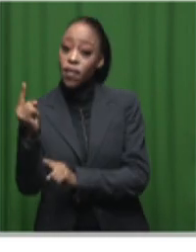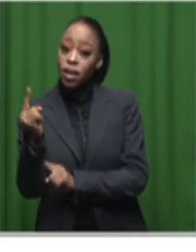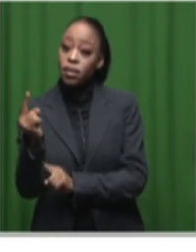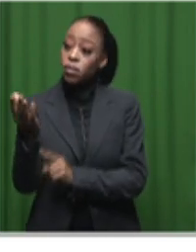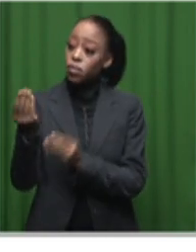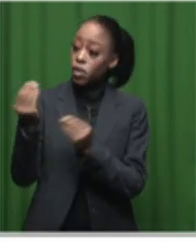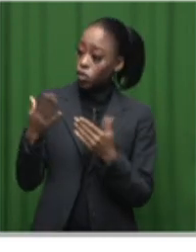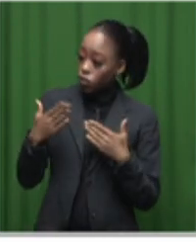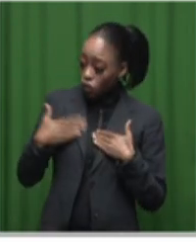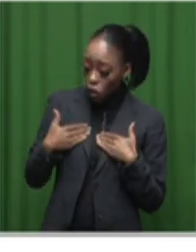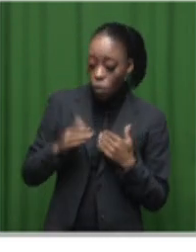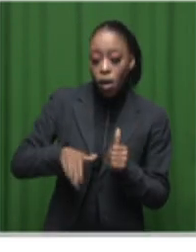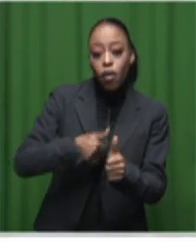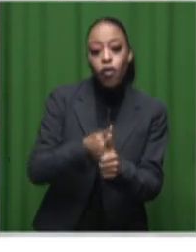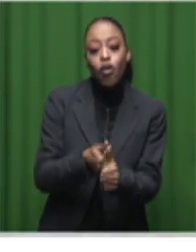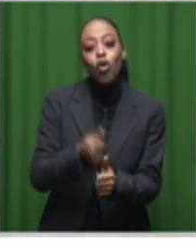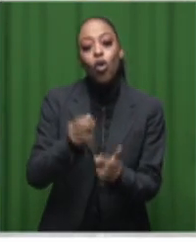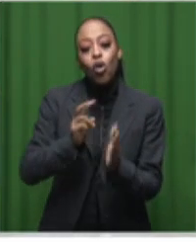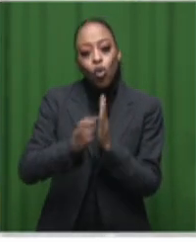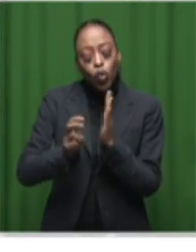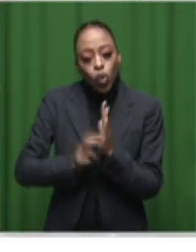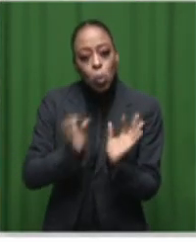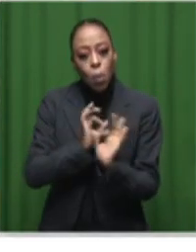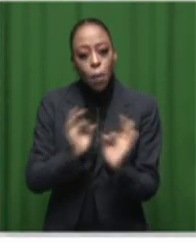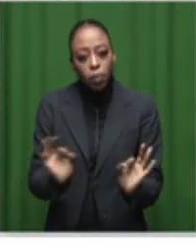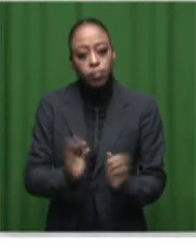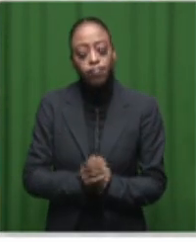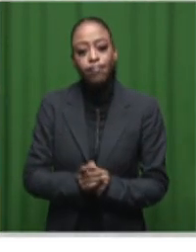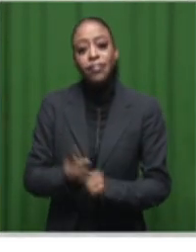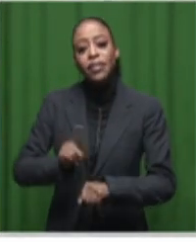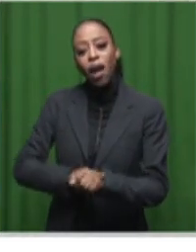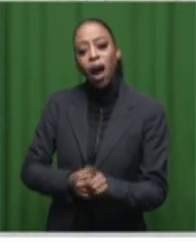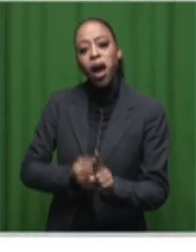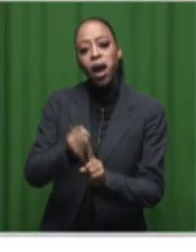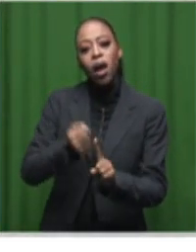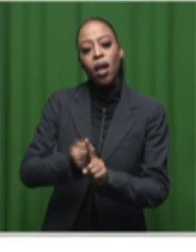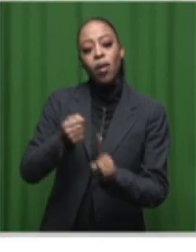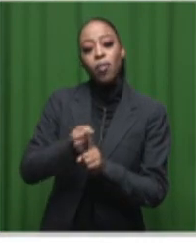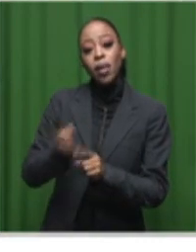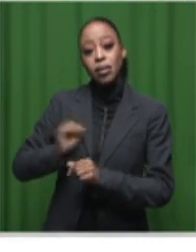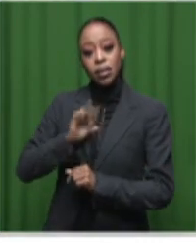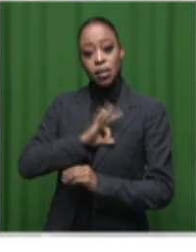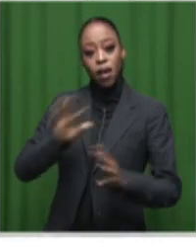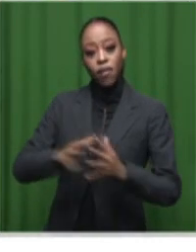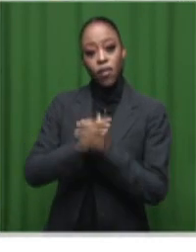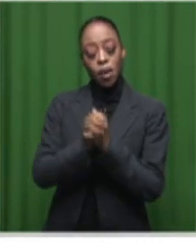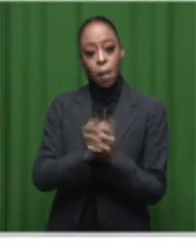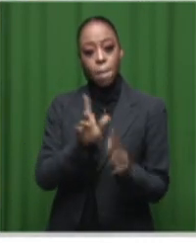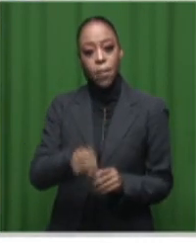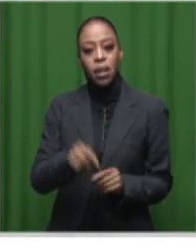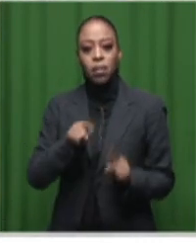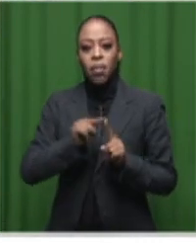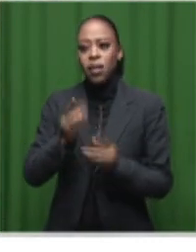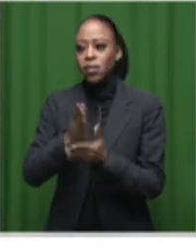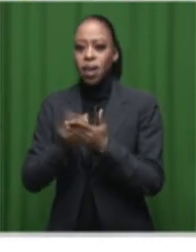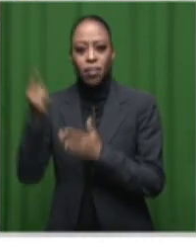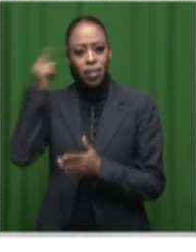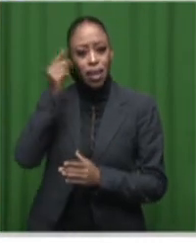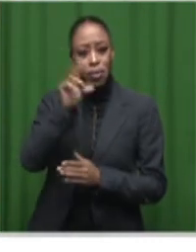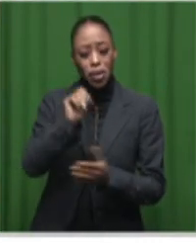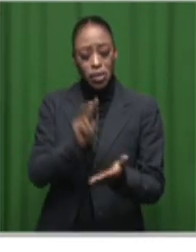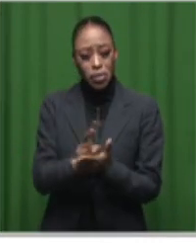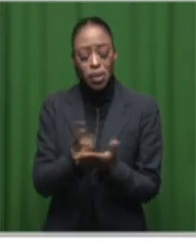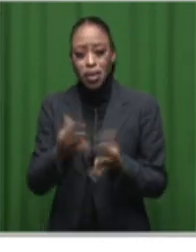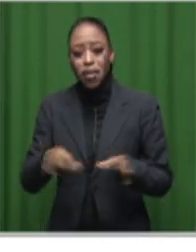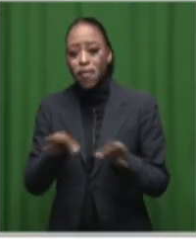follow the right steps. While advocating for worker unity, others are questioning whether the 2012 strike was really worth